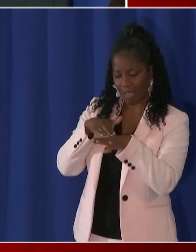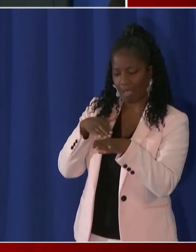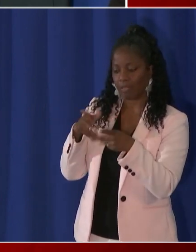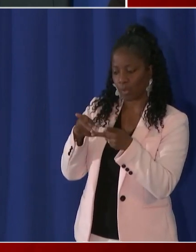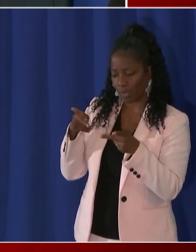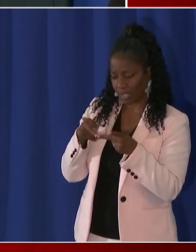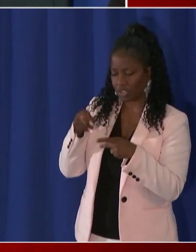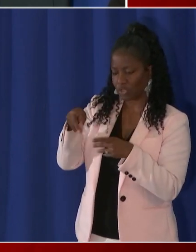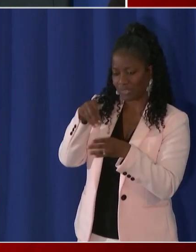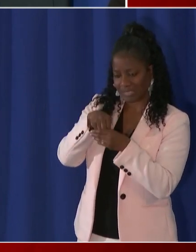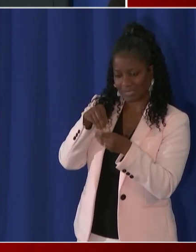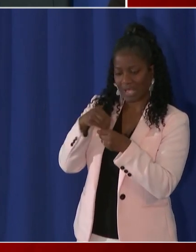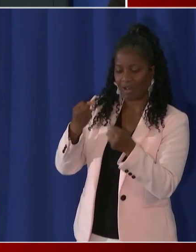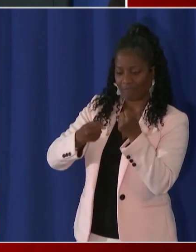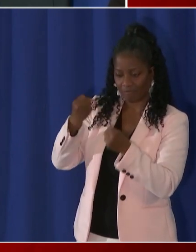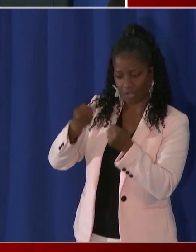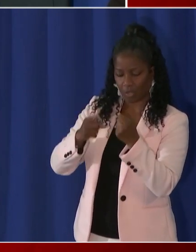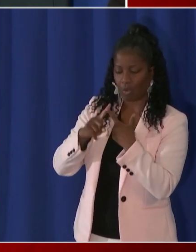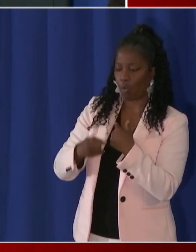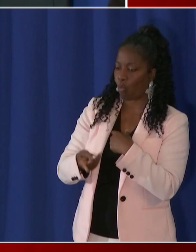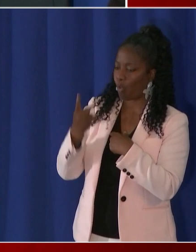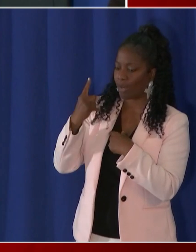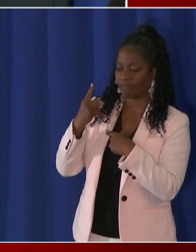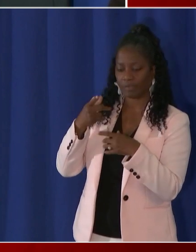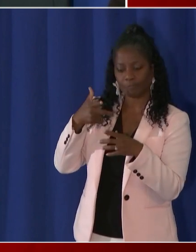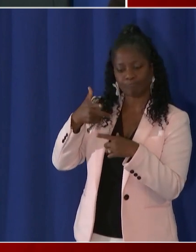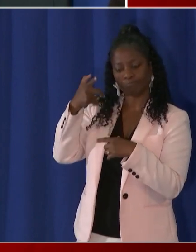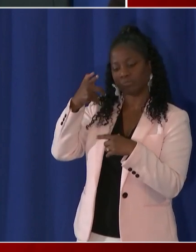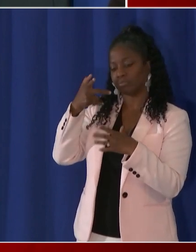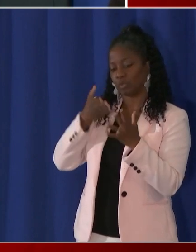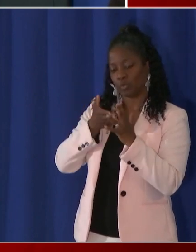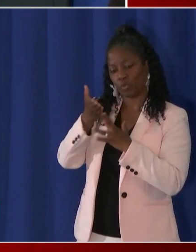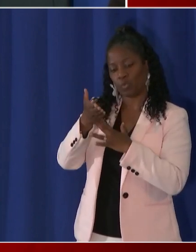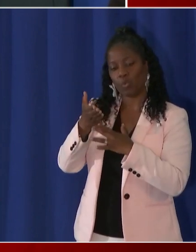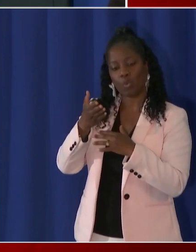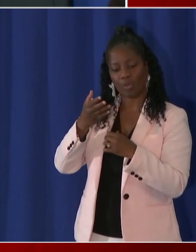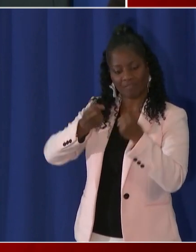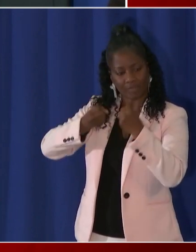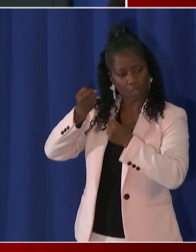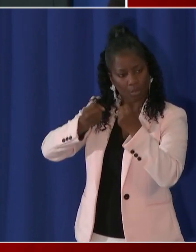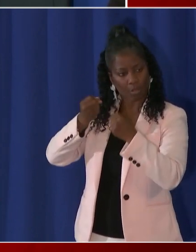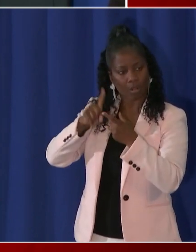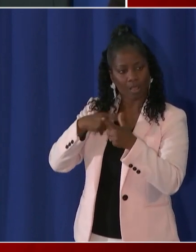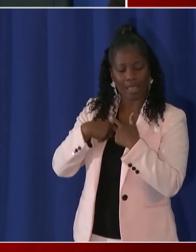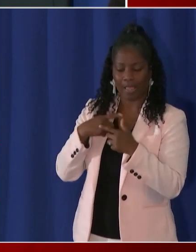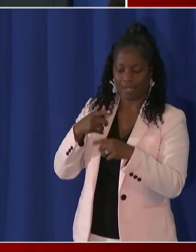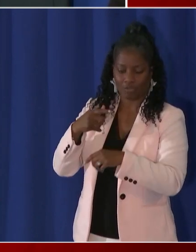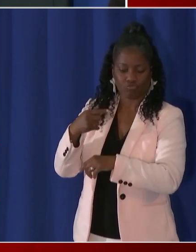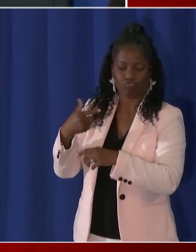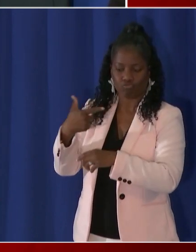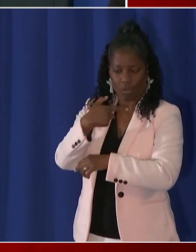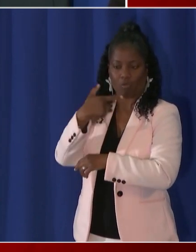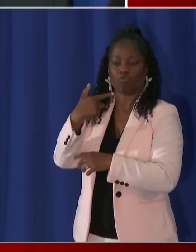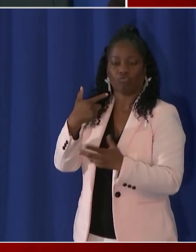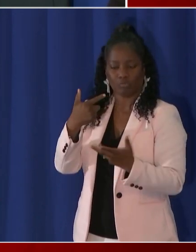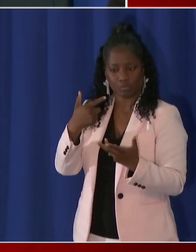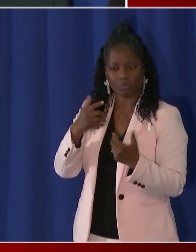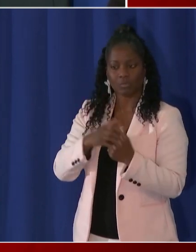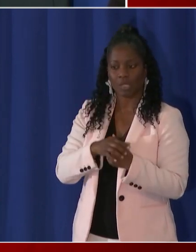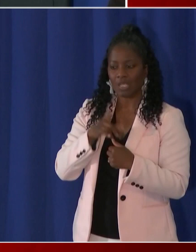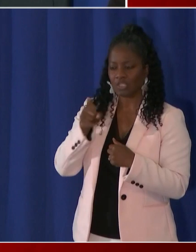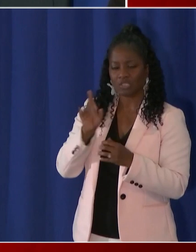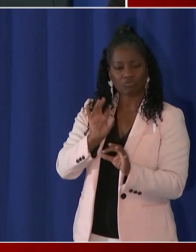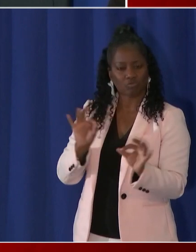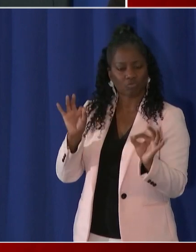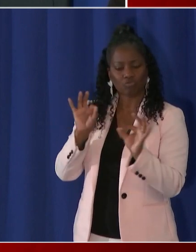location. She was inside of the vehicle. One of the bullets came through the vehicle and it struck her. She was